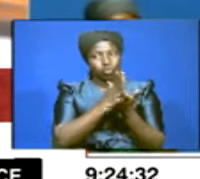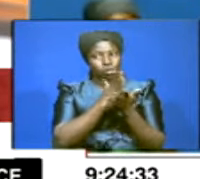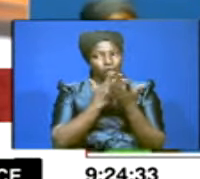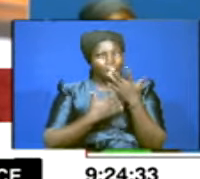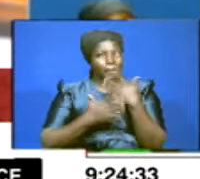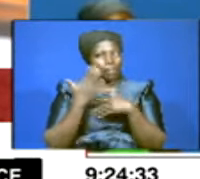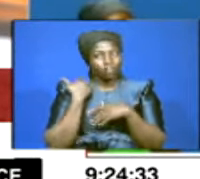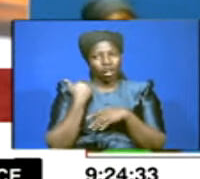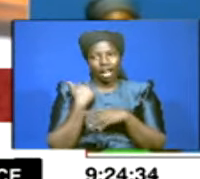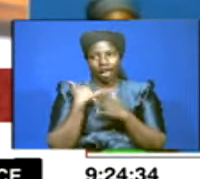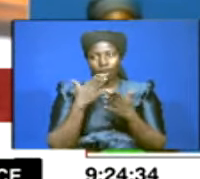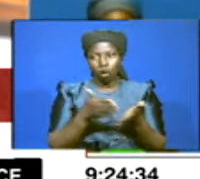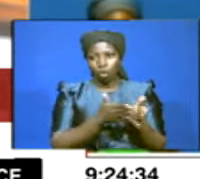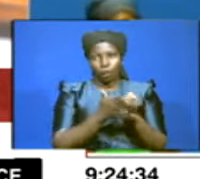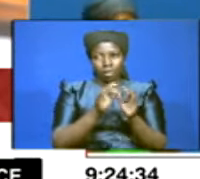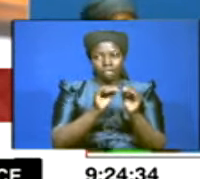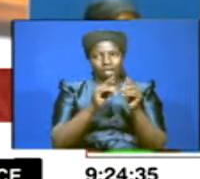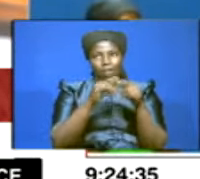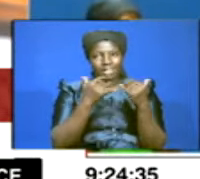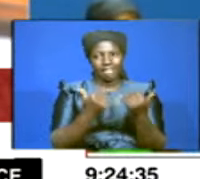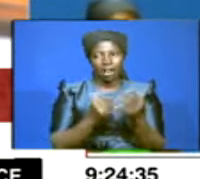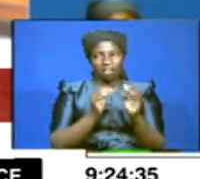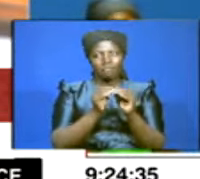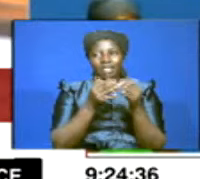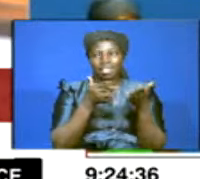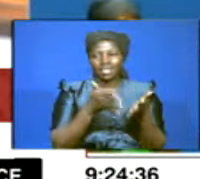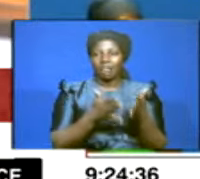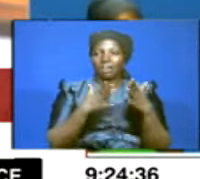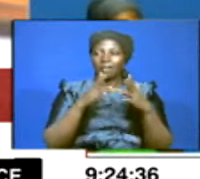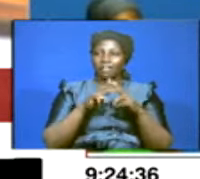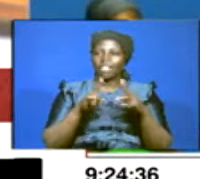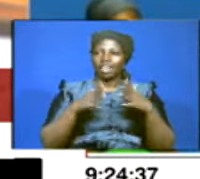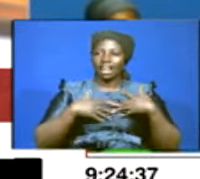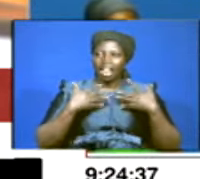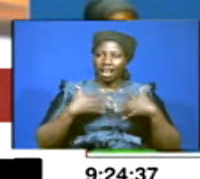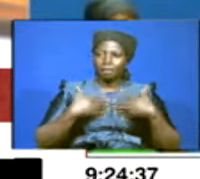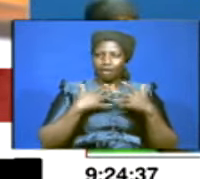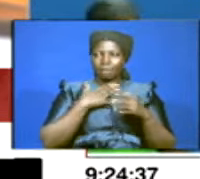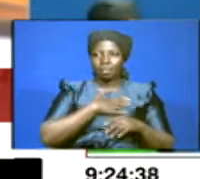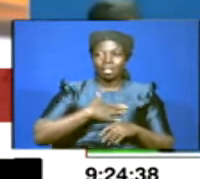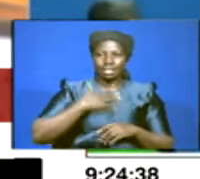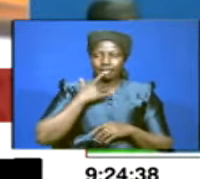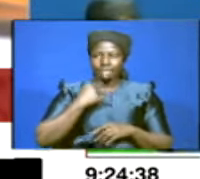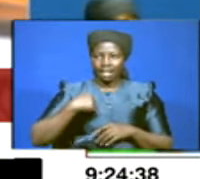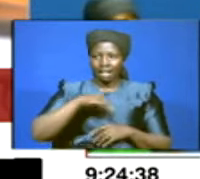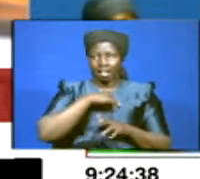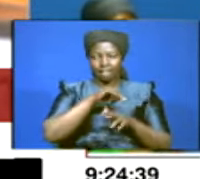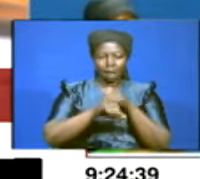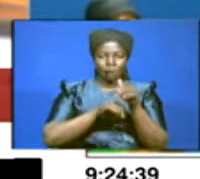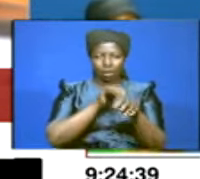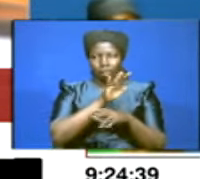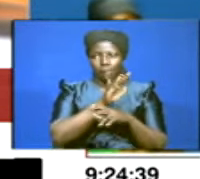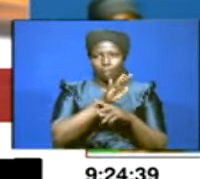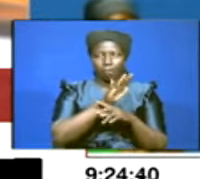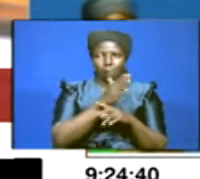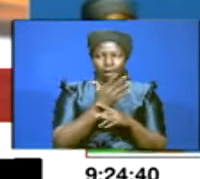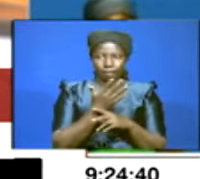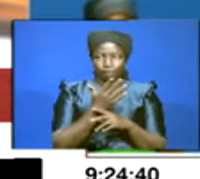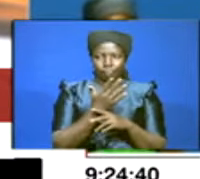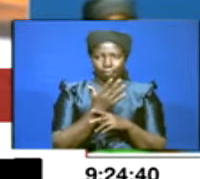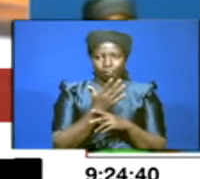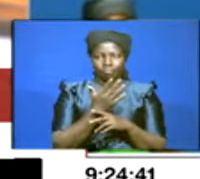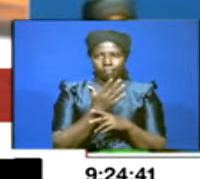chance when I met you now, and I'm so happy. So please tell us about your exploits on the